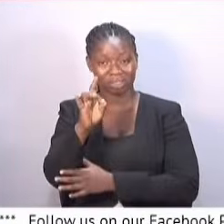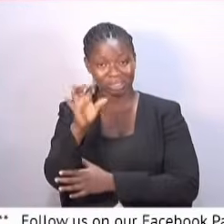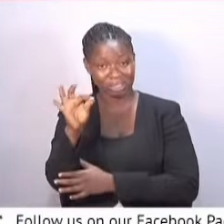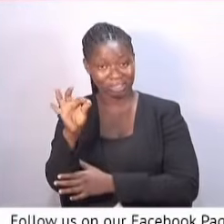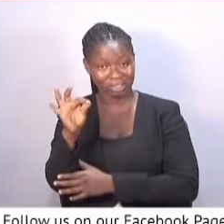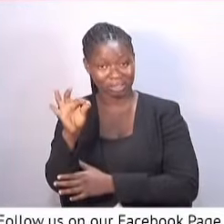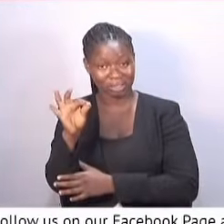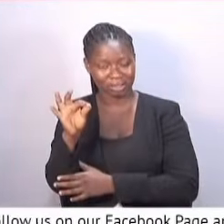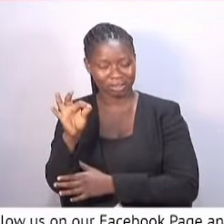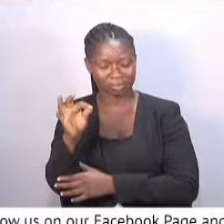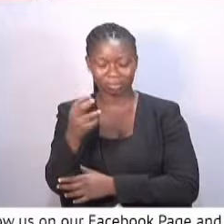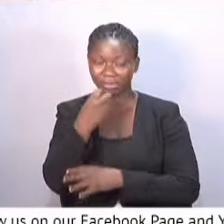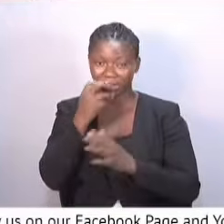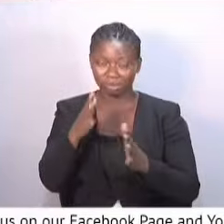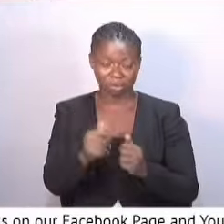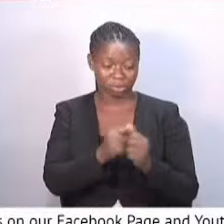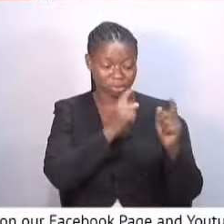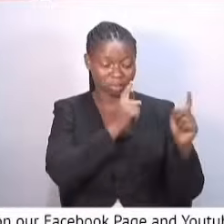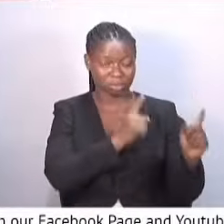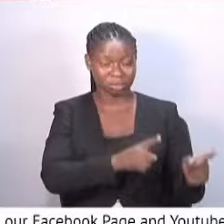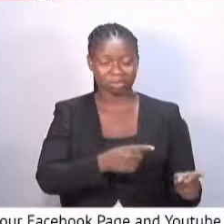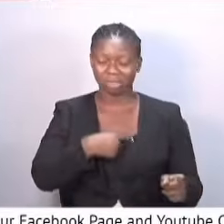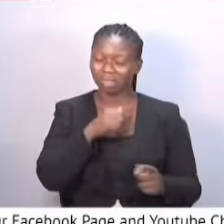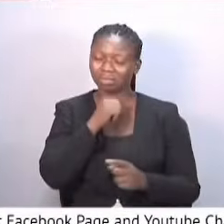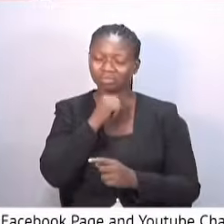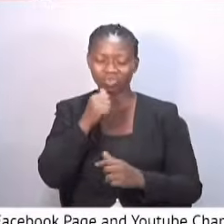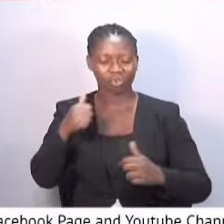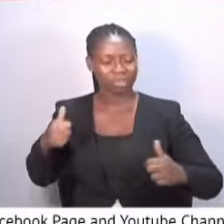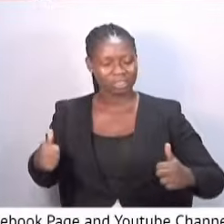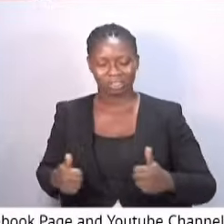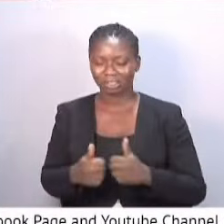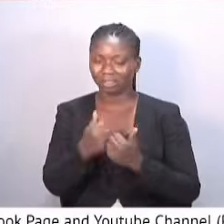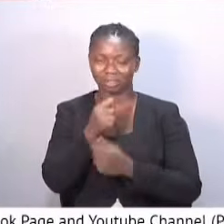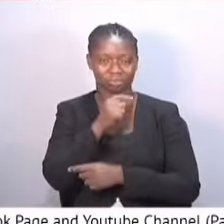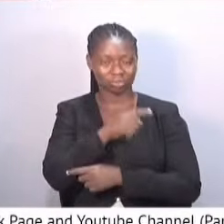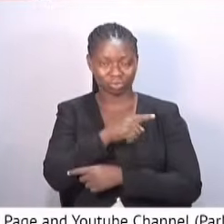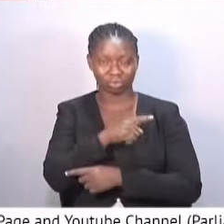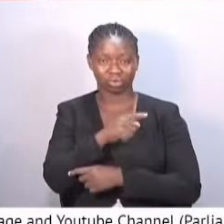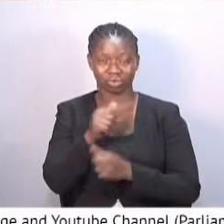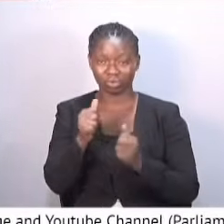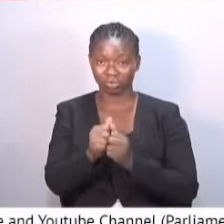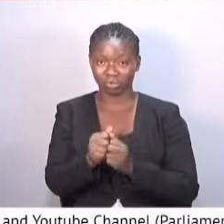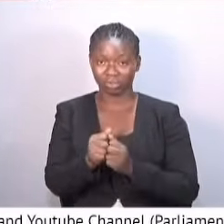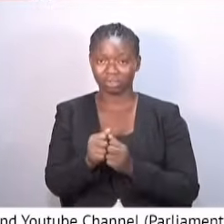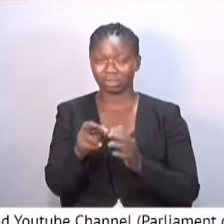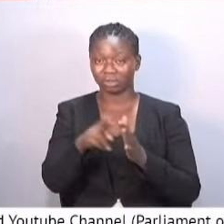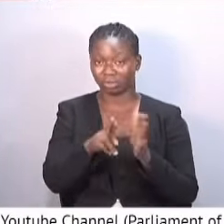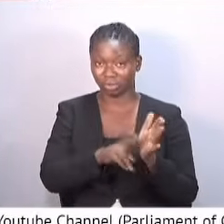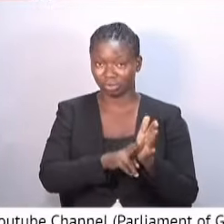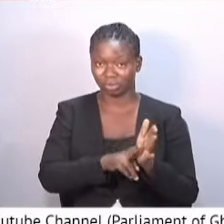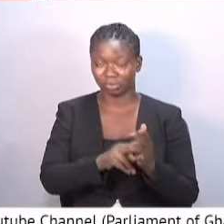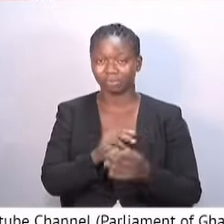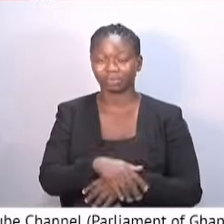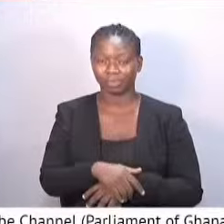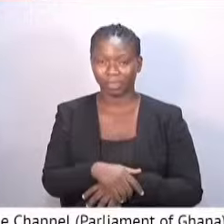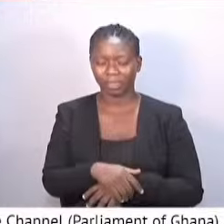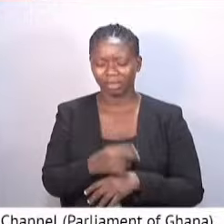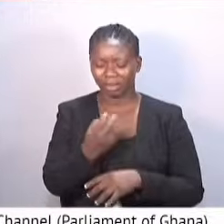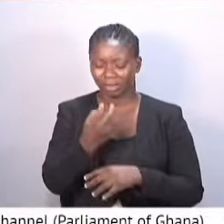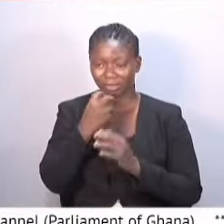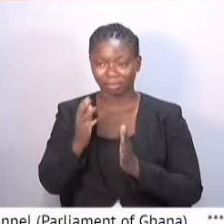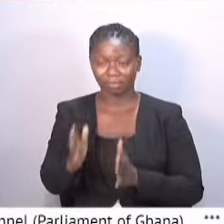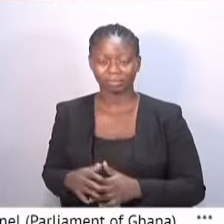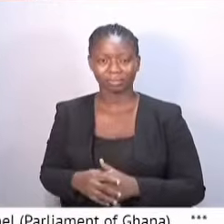Speaker, with respect, I am not challenging you on the interpretation of the rules.